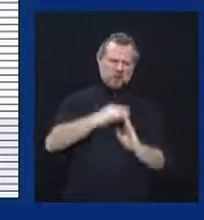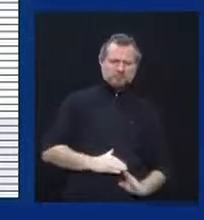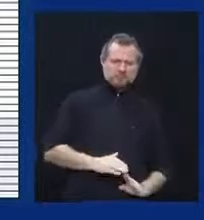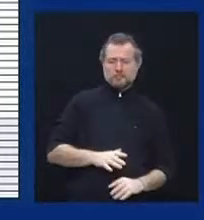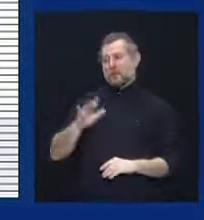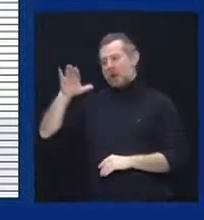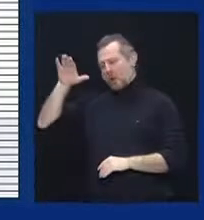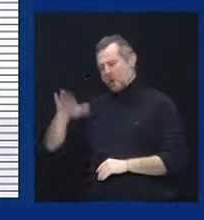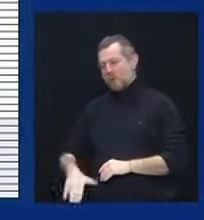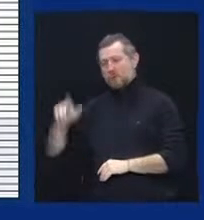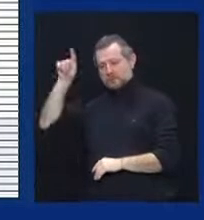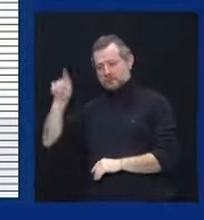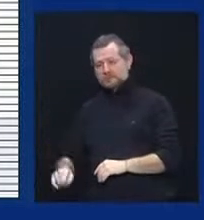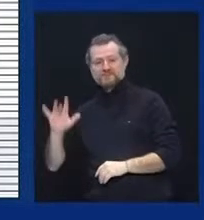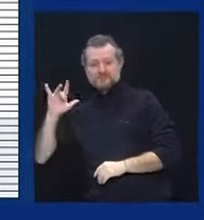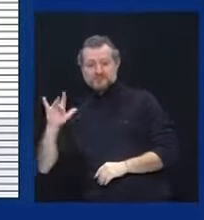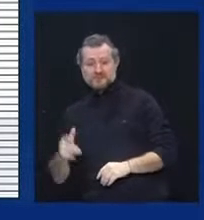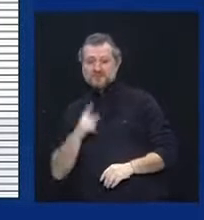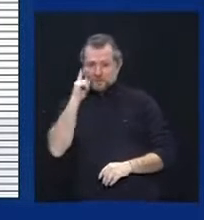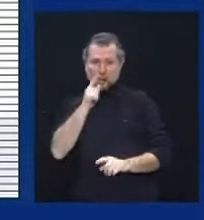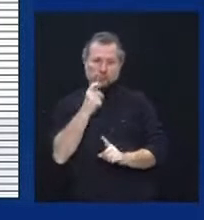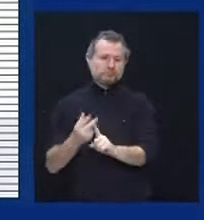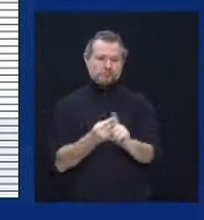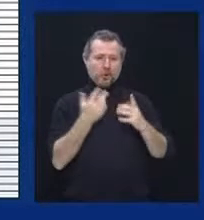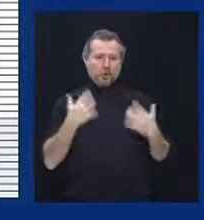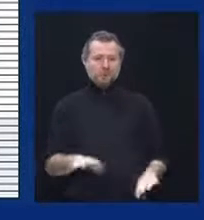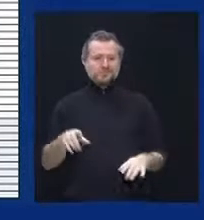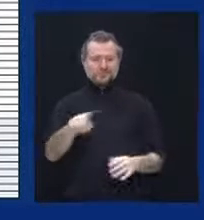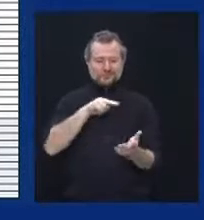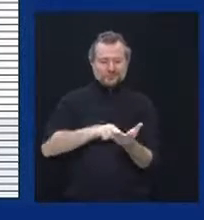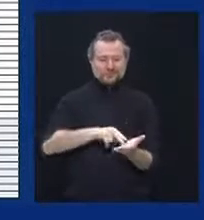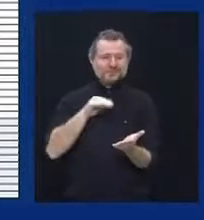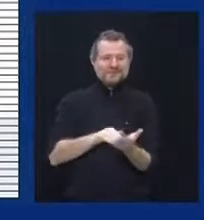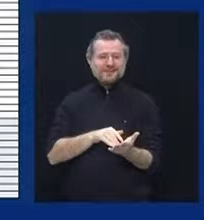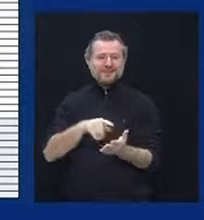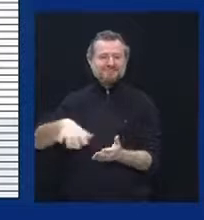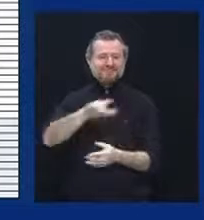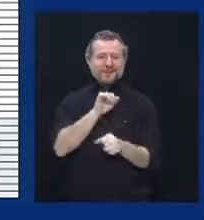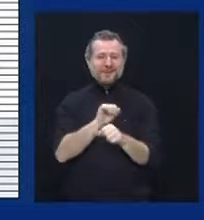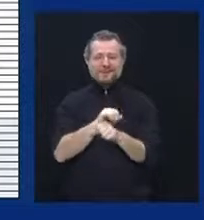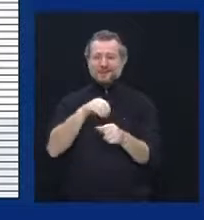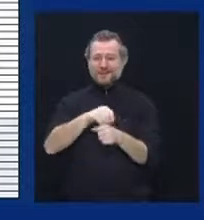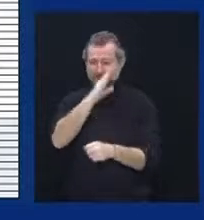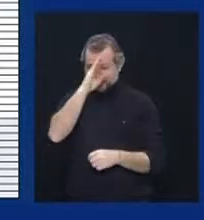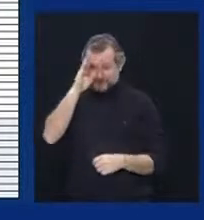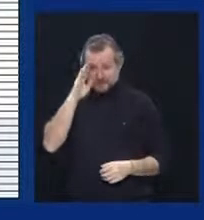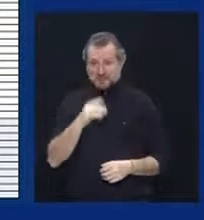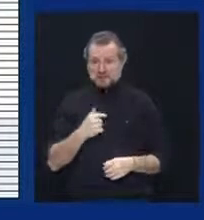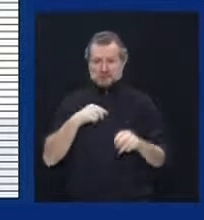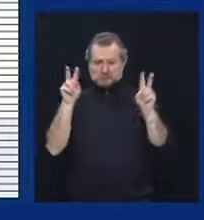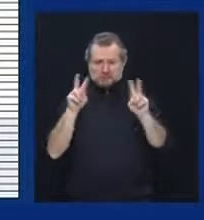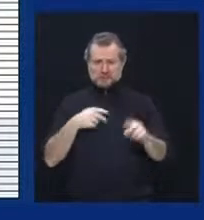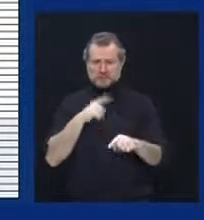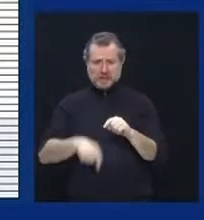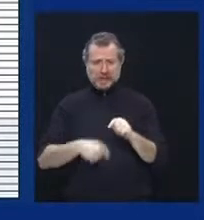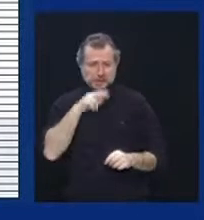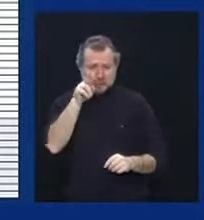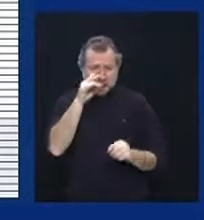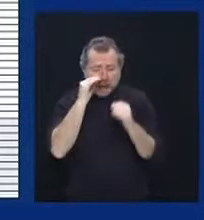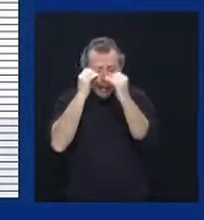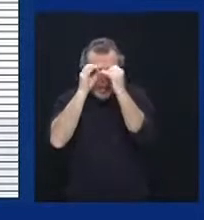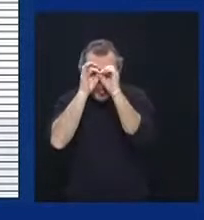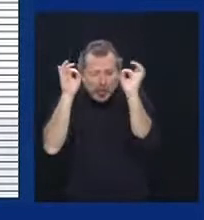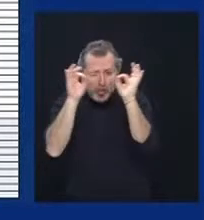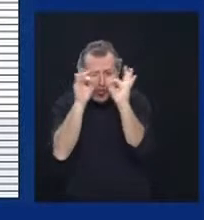lowest vaccinating, 25%. I can't read this chart, so you can read